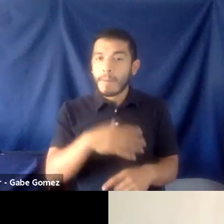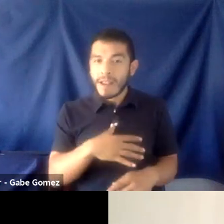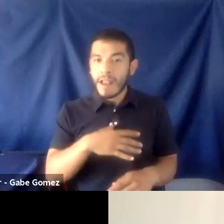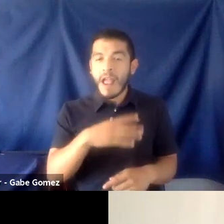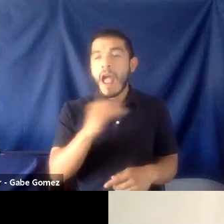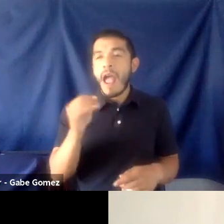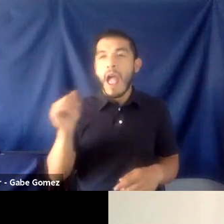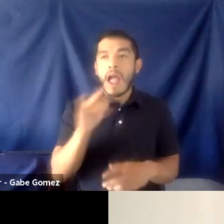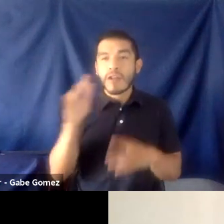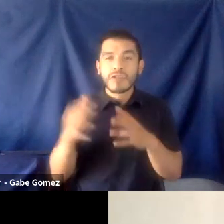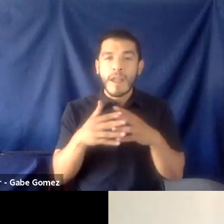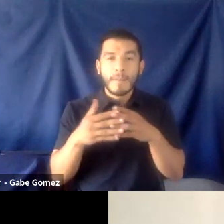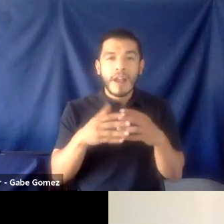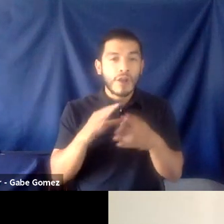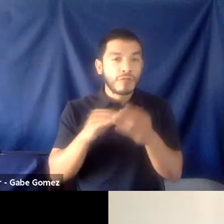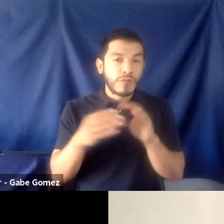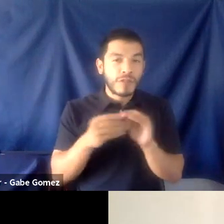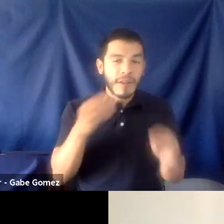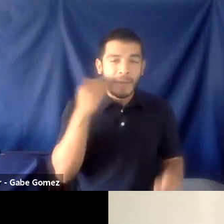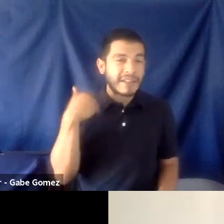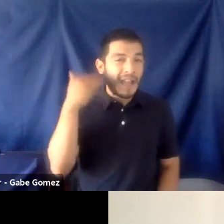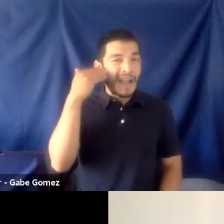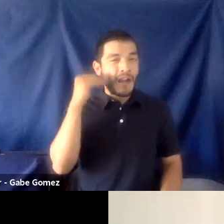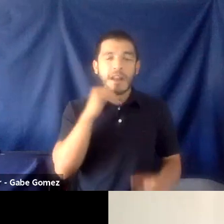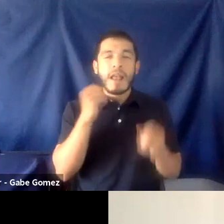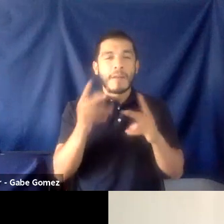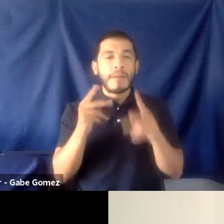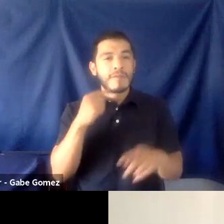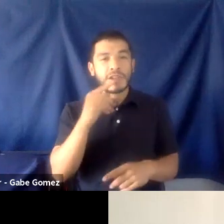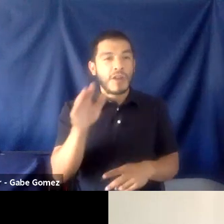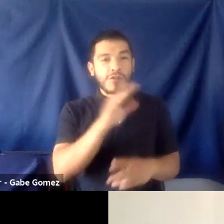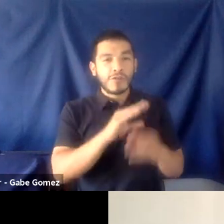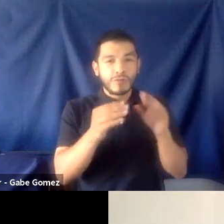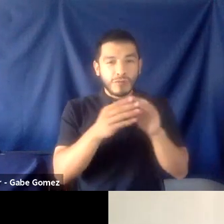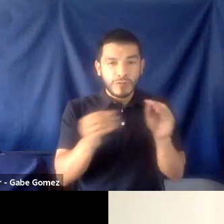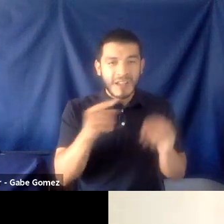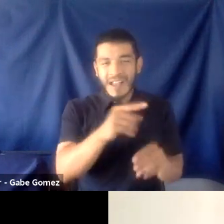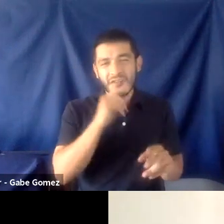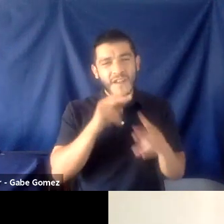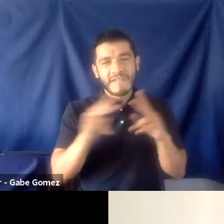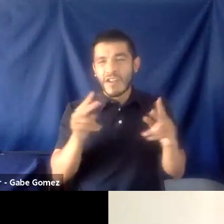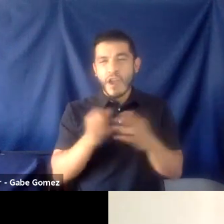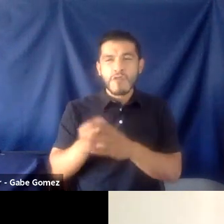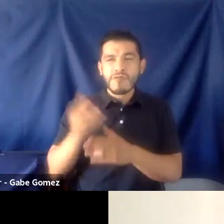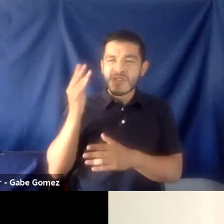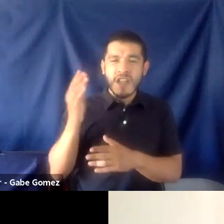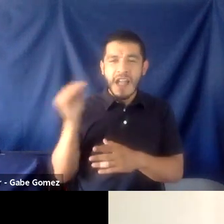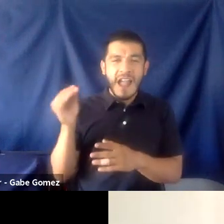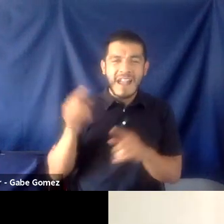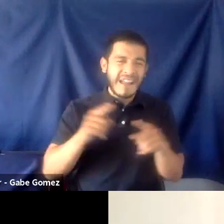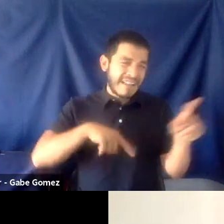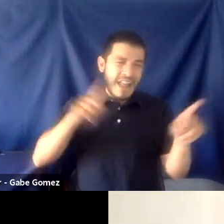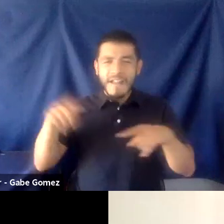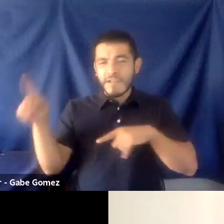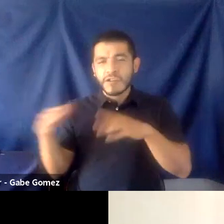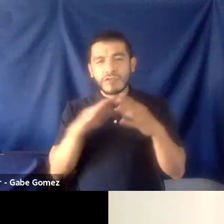American stories just because I know not many people are telling those stories, and it's such a incredibly rich and diverse community that we